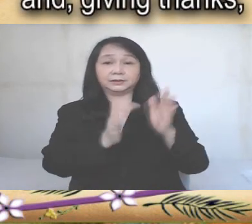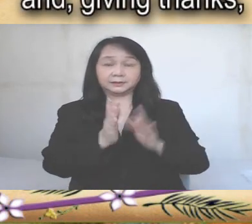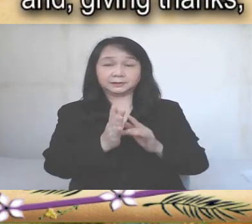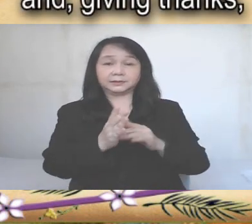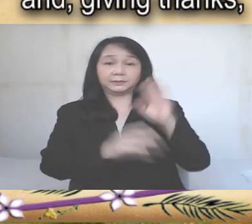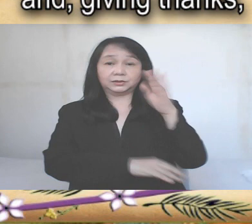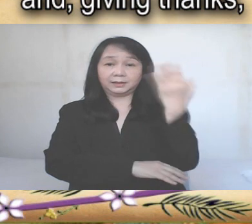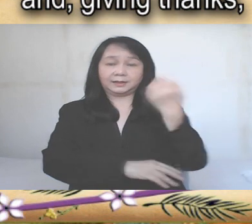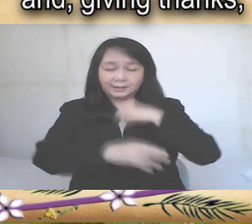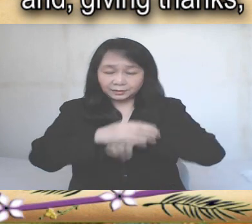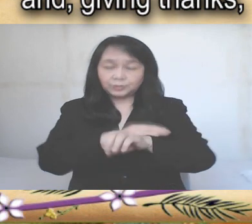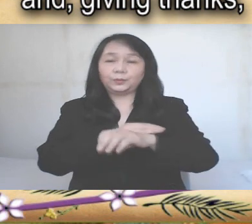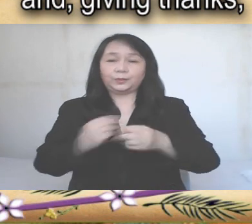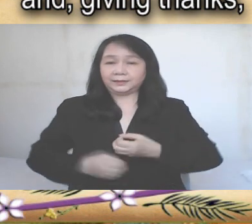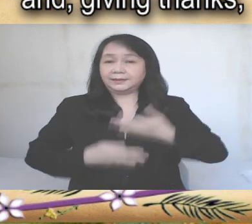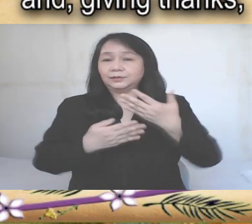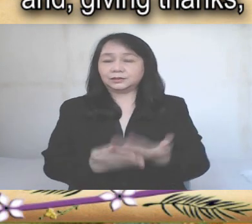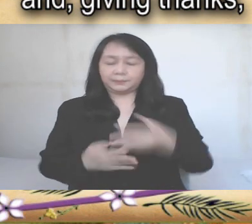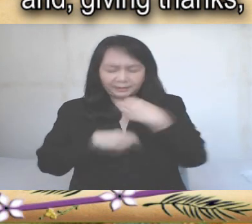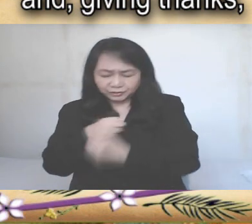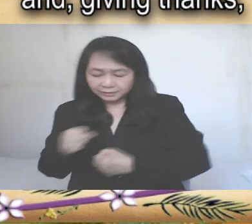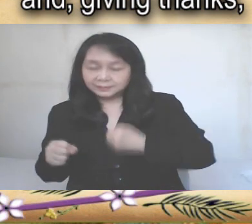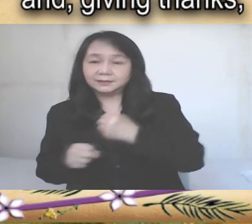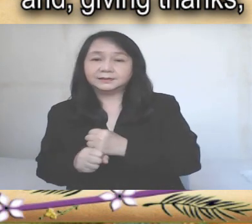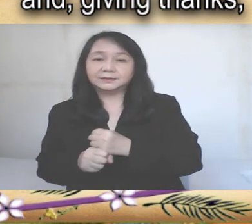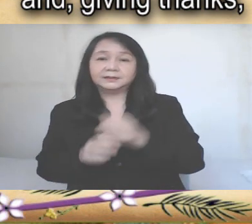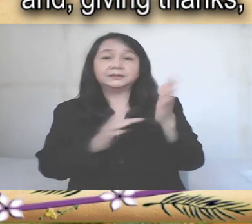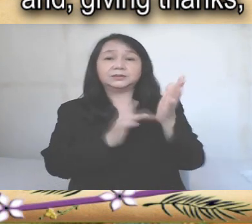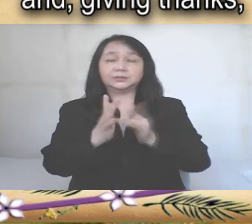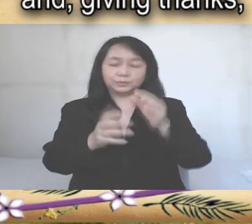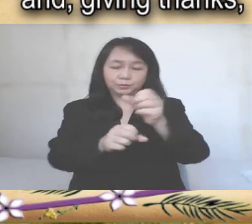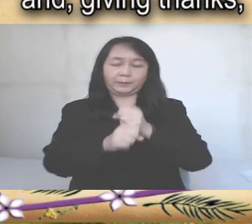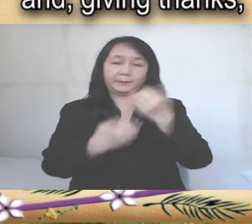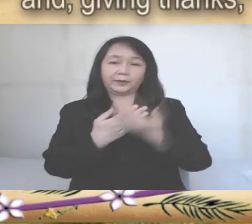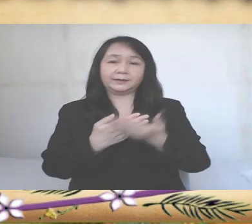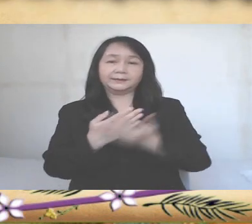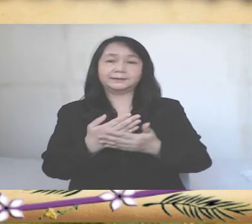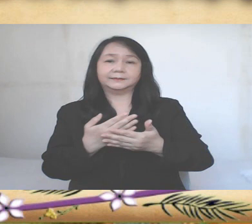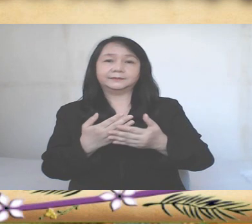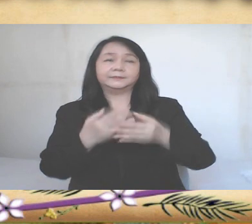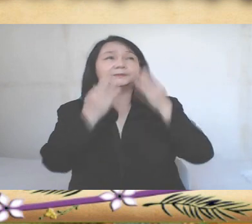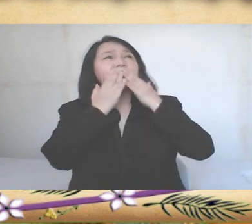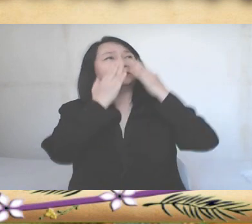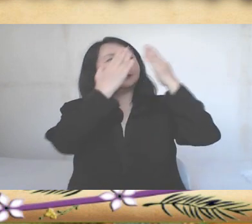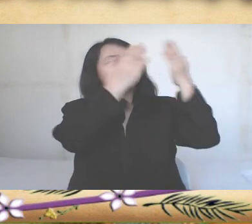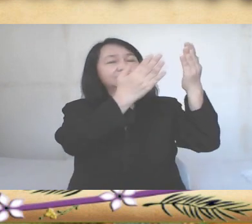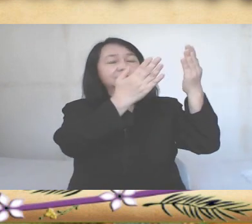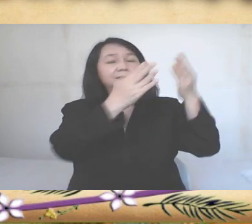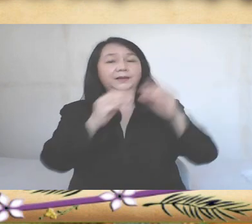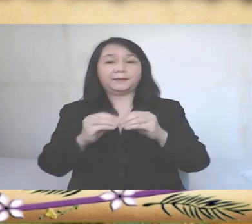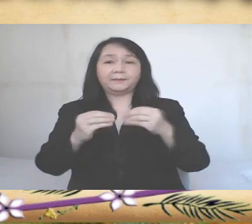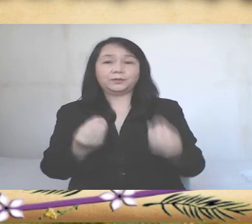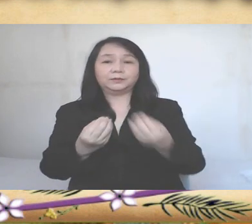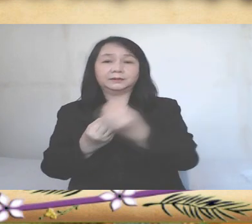was betrayed and entered willingly into his passion, he took bread and, giving thanks, broke it